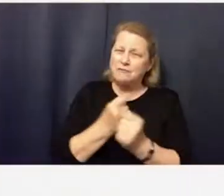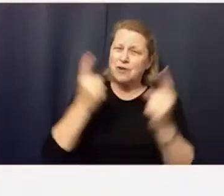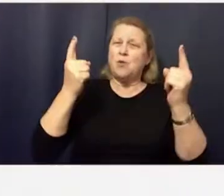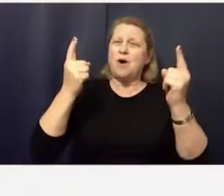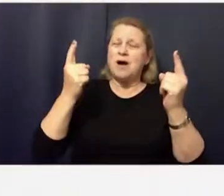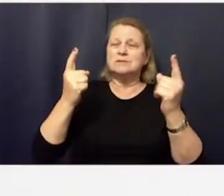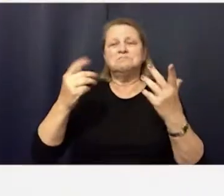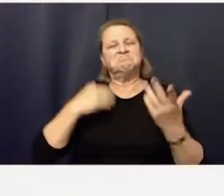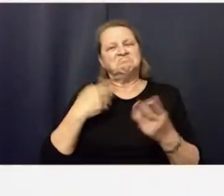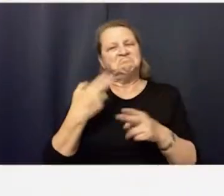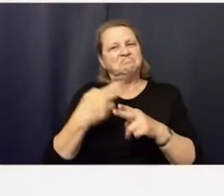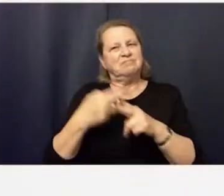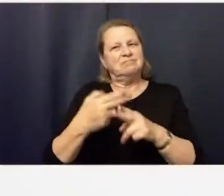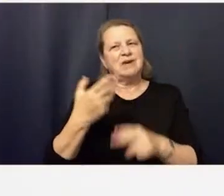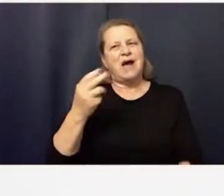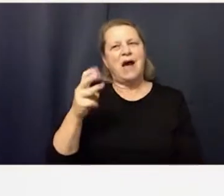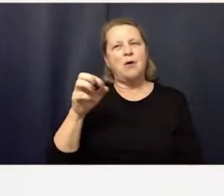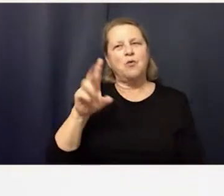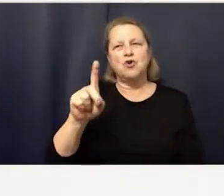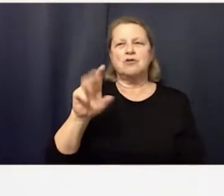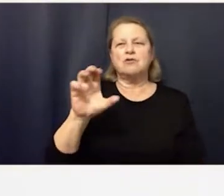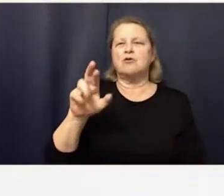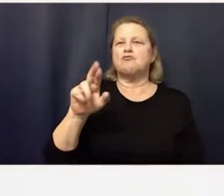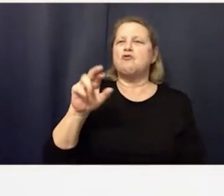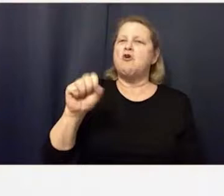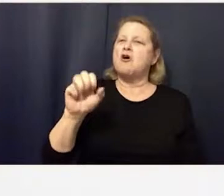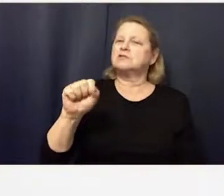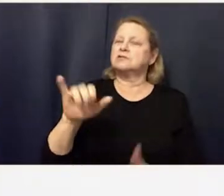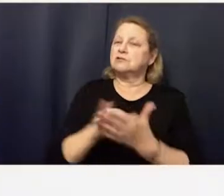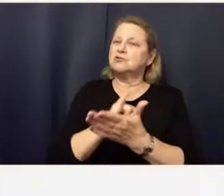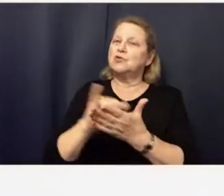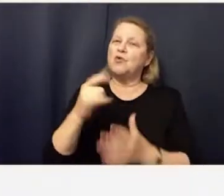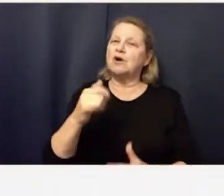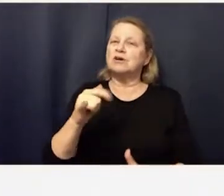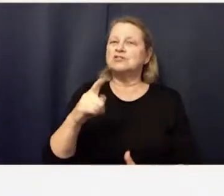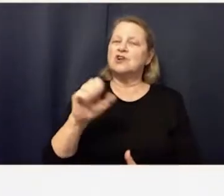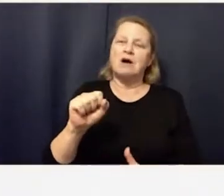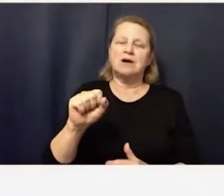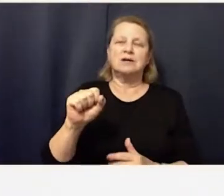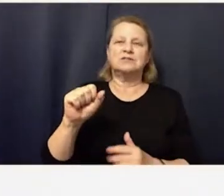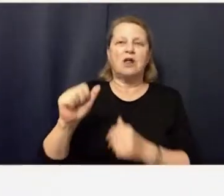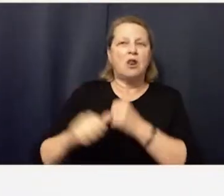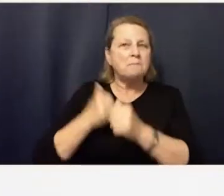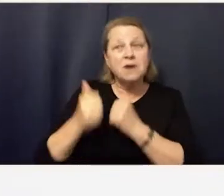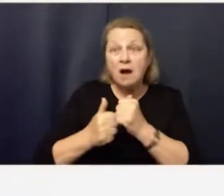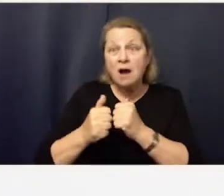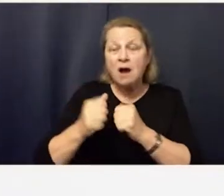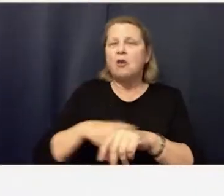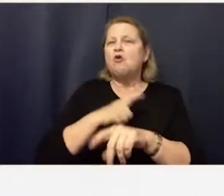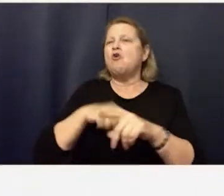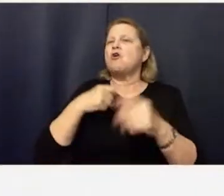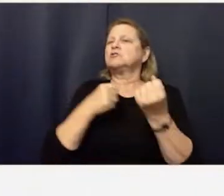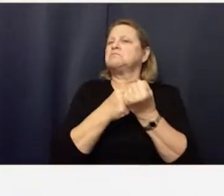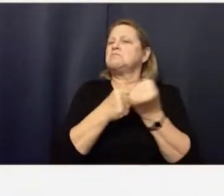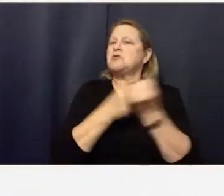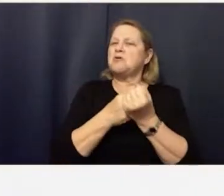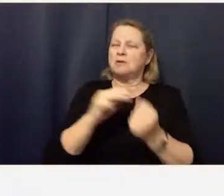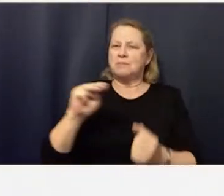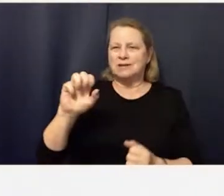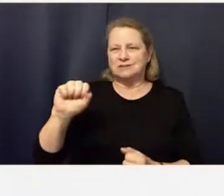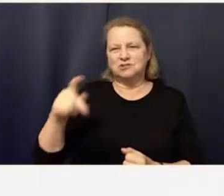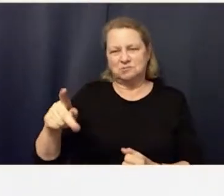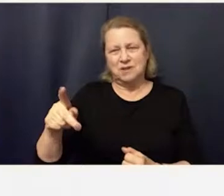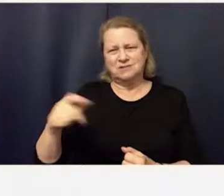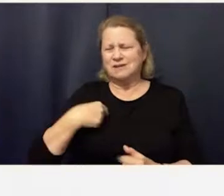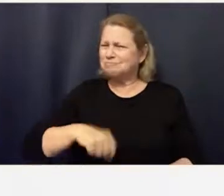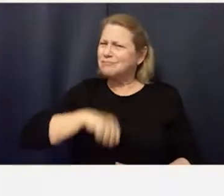Hello, everyone. My name is Howard Cross, New York Giants alumni and a longtime supporter of My Sister's Place. I'm very proud to say that I